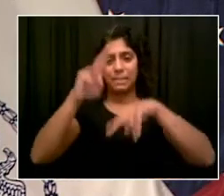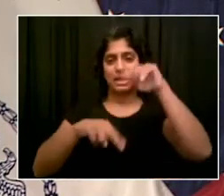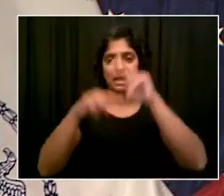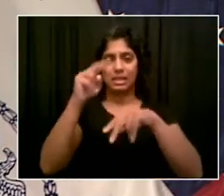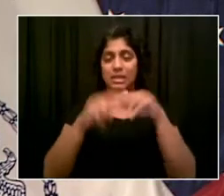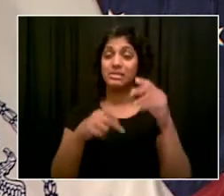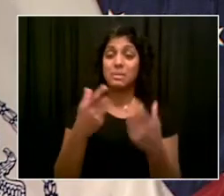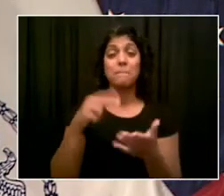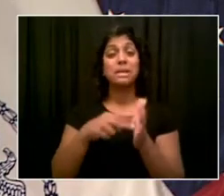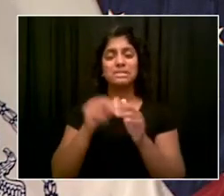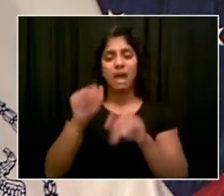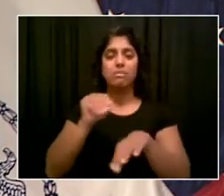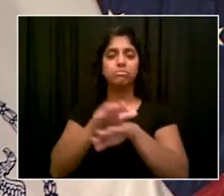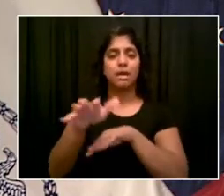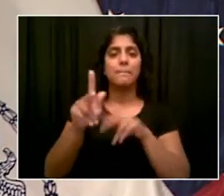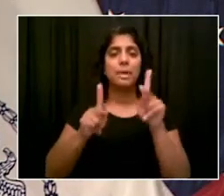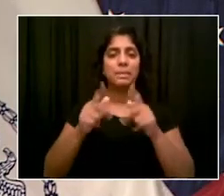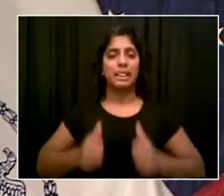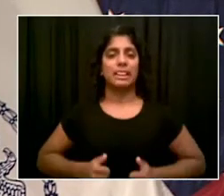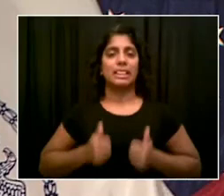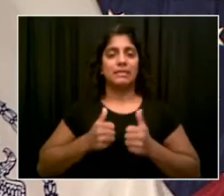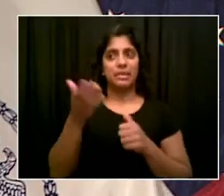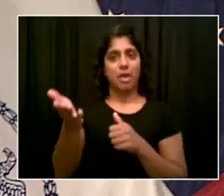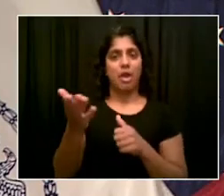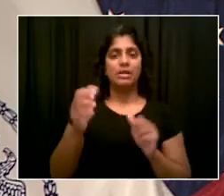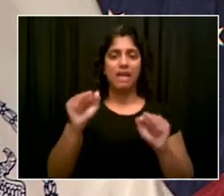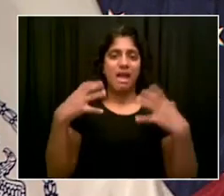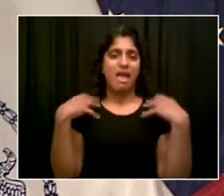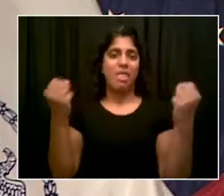happen. But we got to get this to happen now. Go ahead, Reuven.